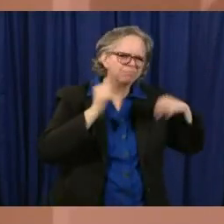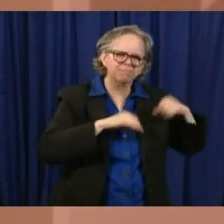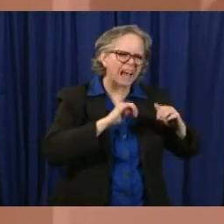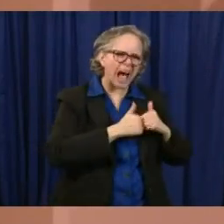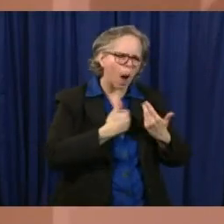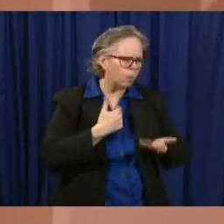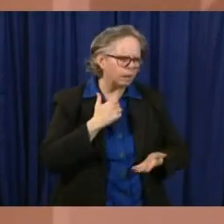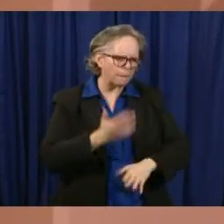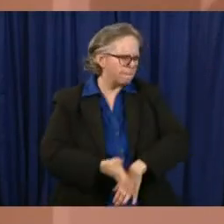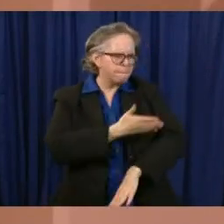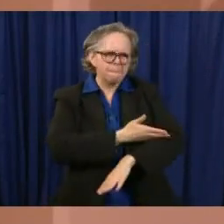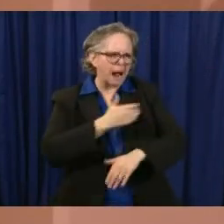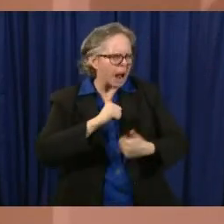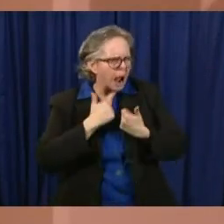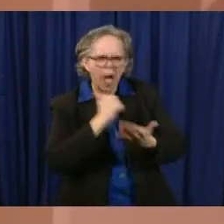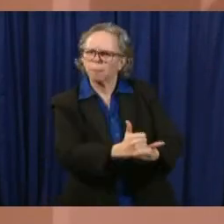this.